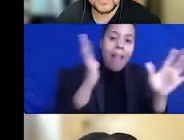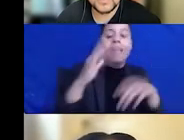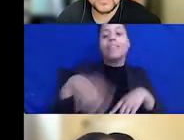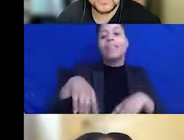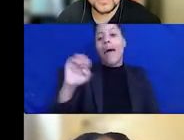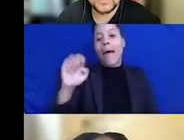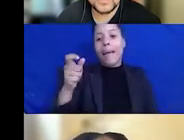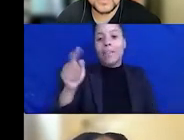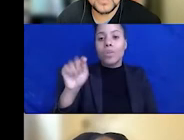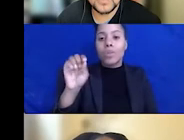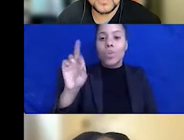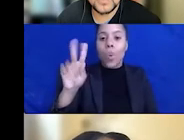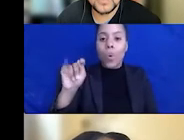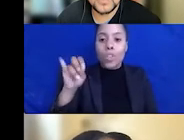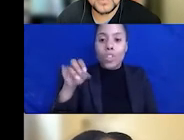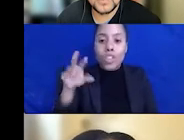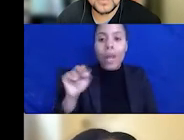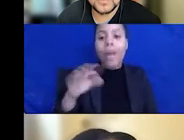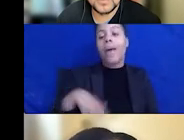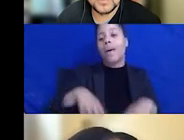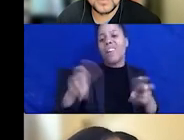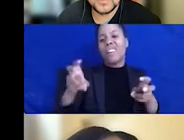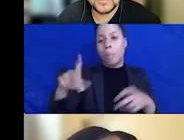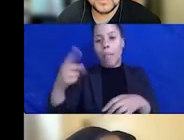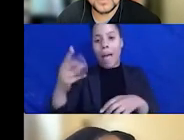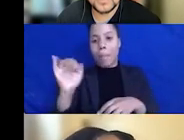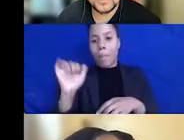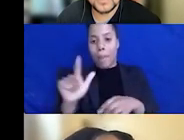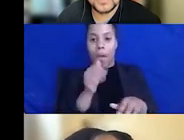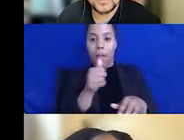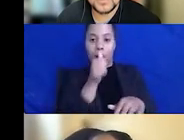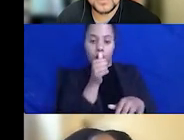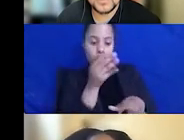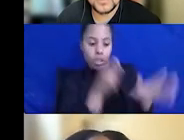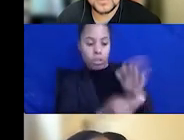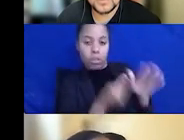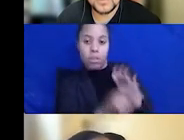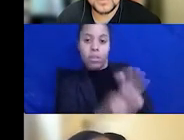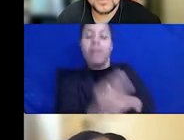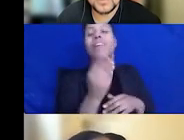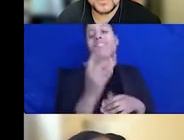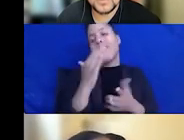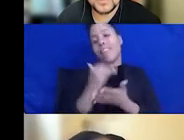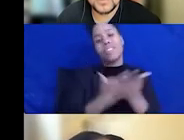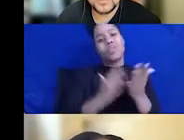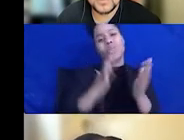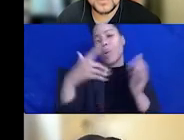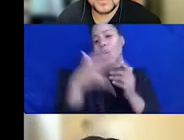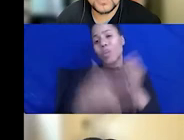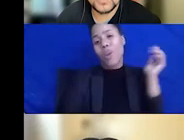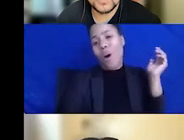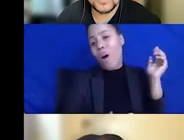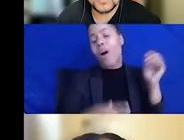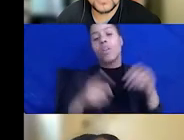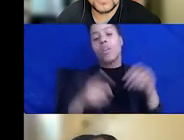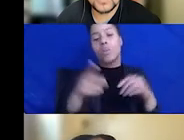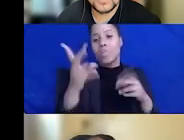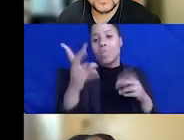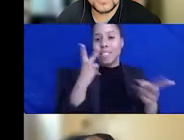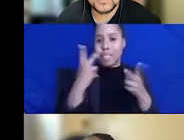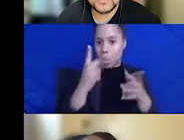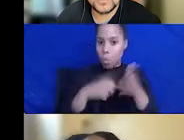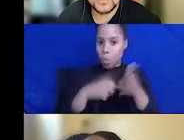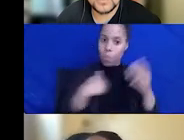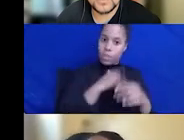spreading rumors. I mean, the list really goes on and on. You see, as we kind of talked about with the creation of SWAT teams,